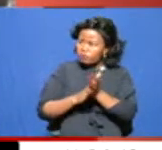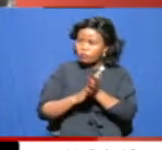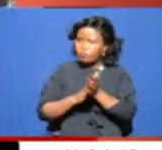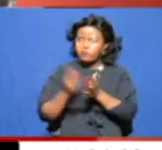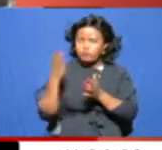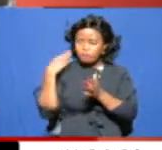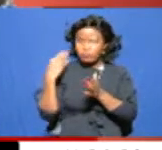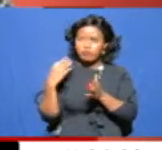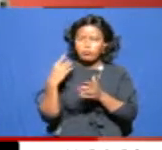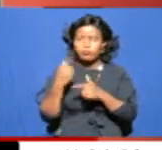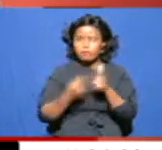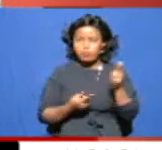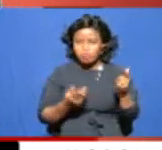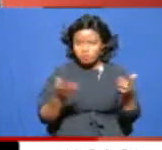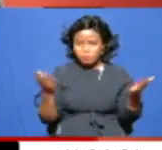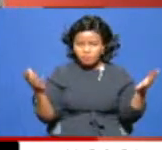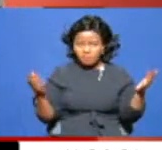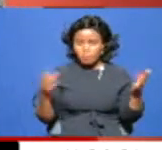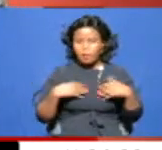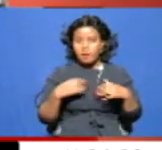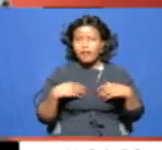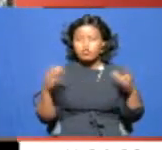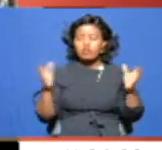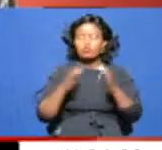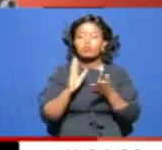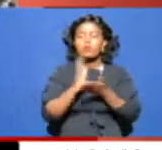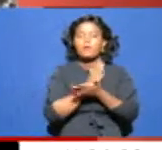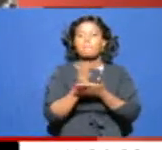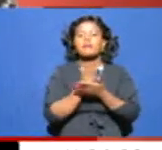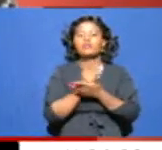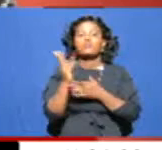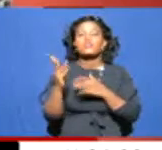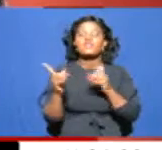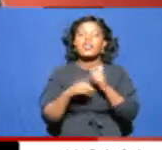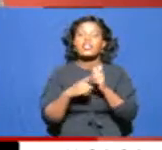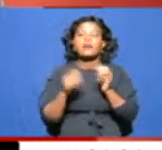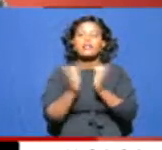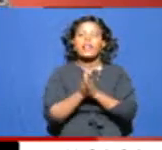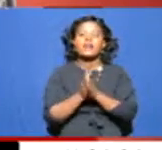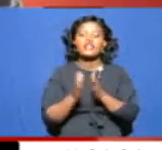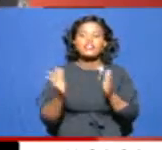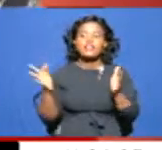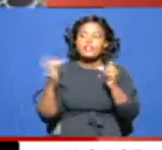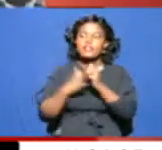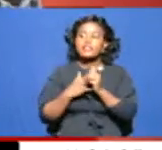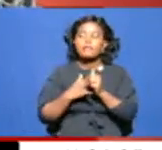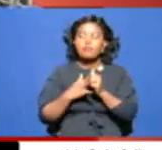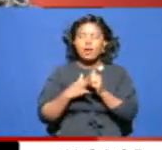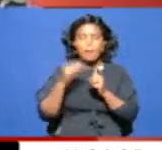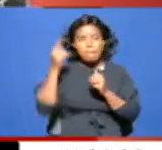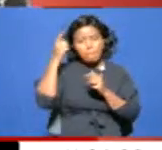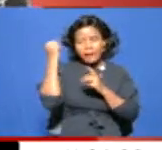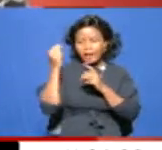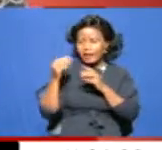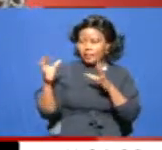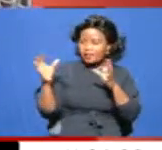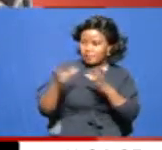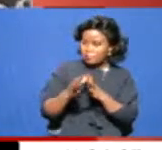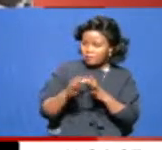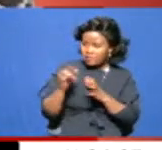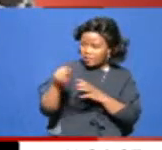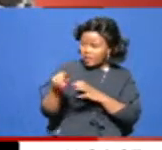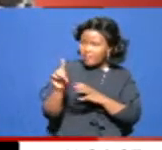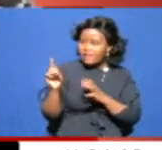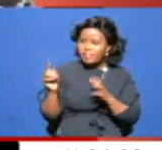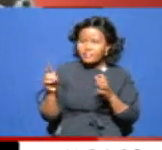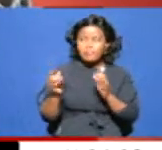there was a derby between Kangemi United and Kibera United, Kibera Black mm-hmm. Stars. That game used to be